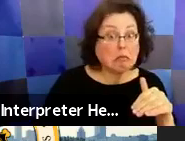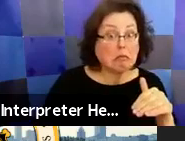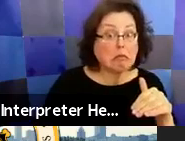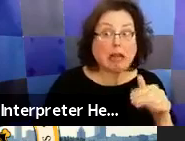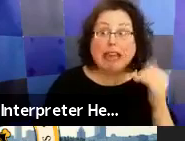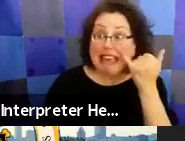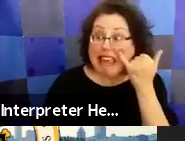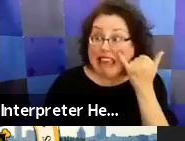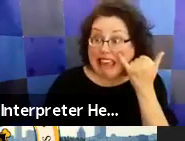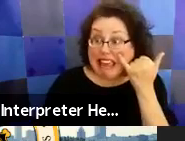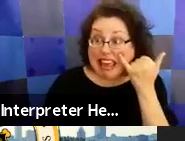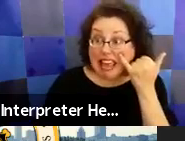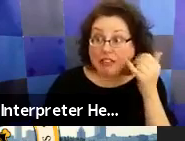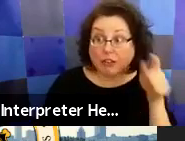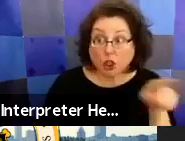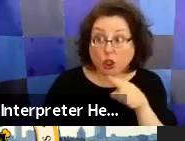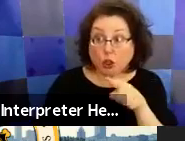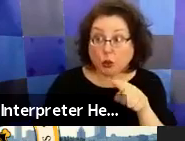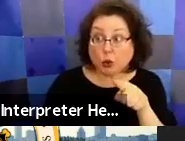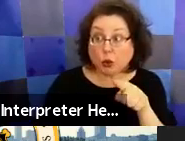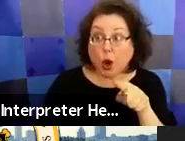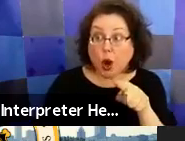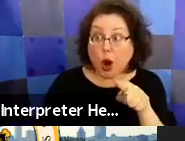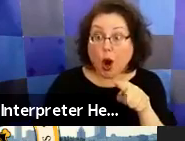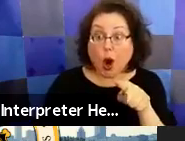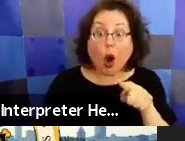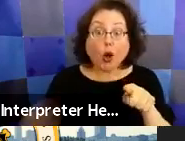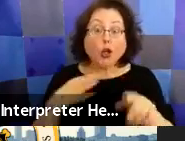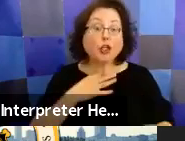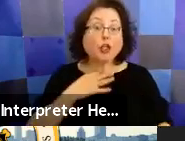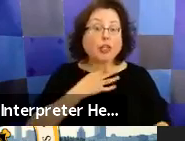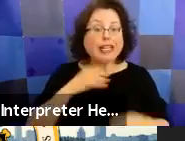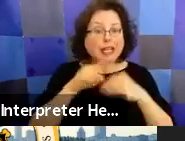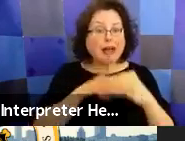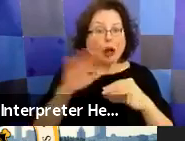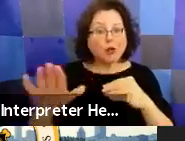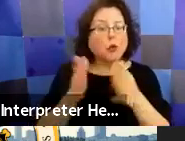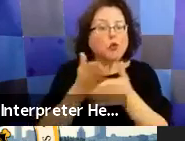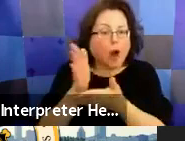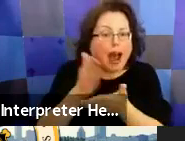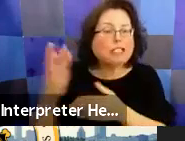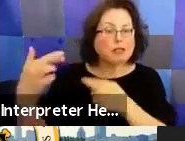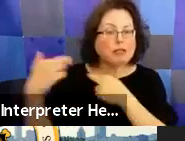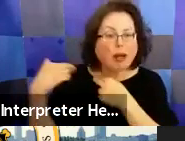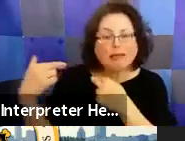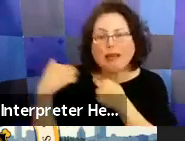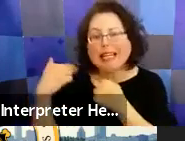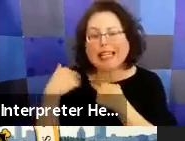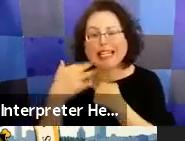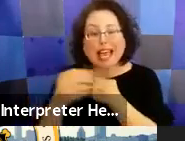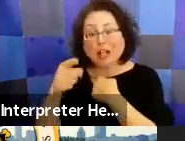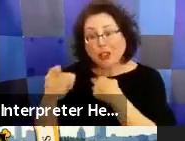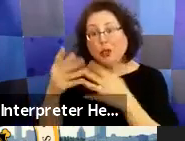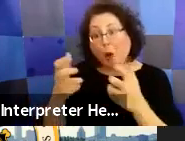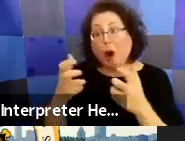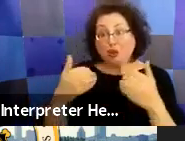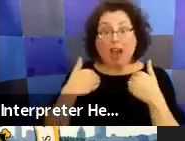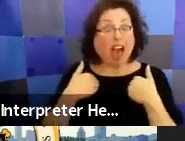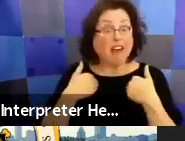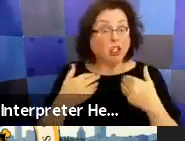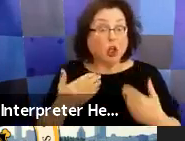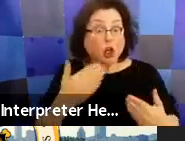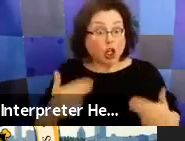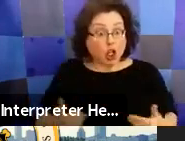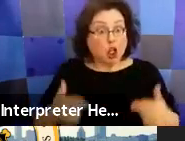curious about your rights and responsibilities, as well as the rights and responsibilities of the people that you serve, and if you're committed to human rights, then you should probably know